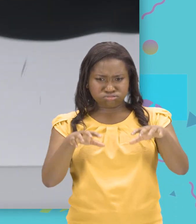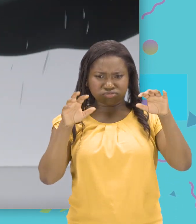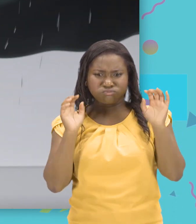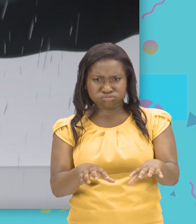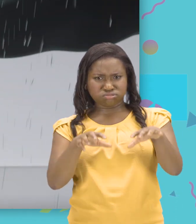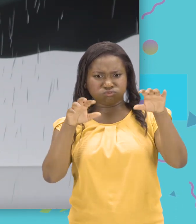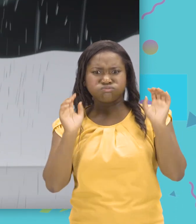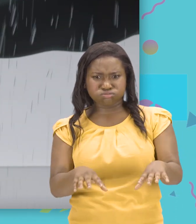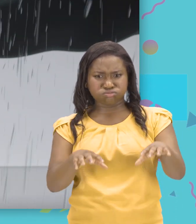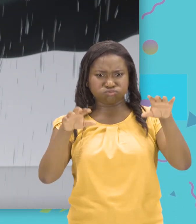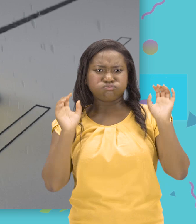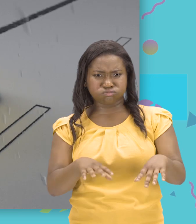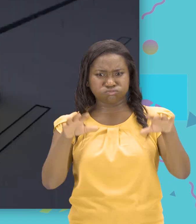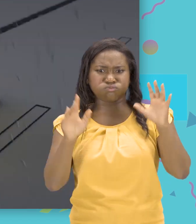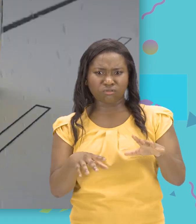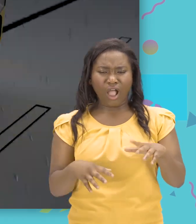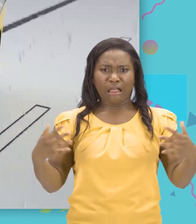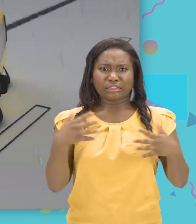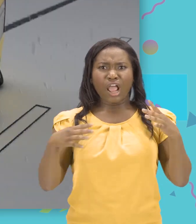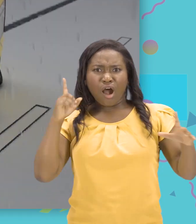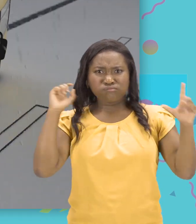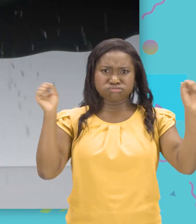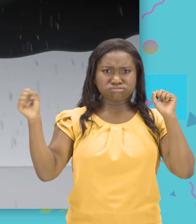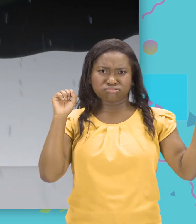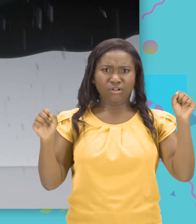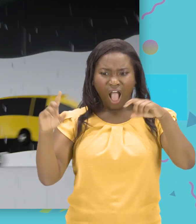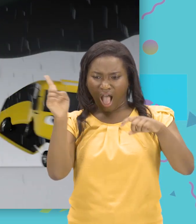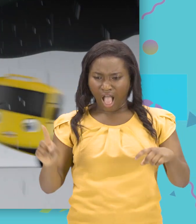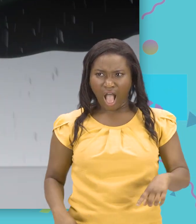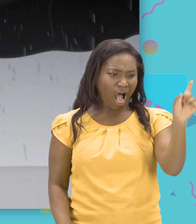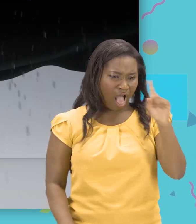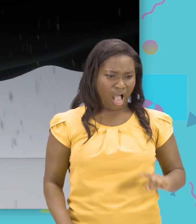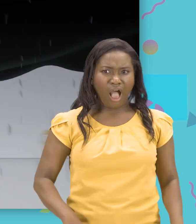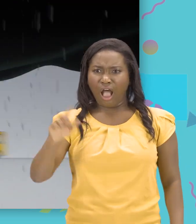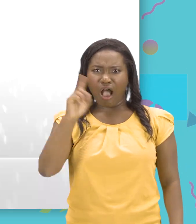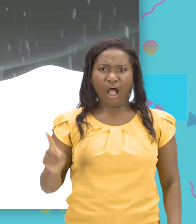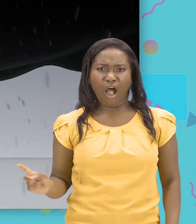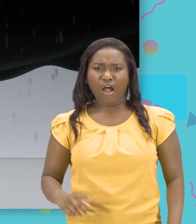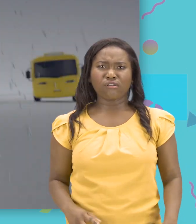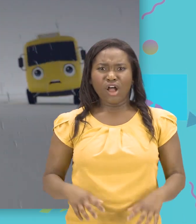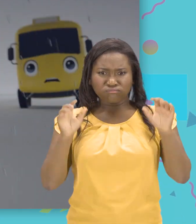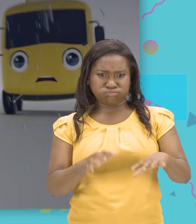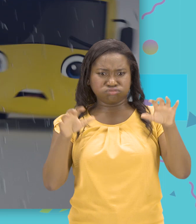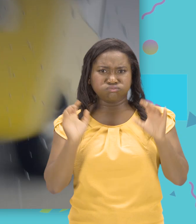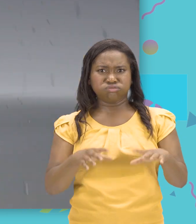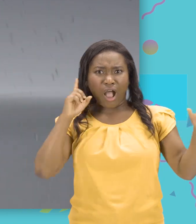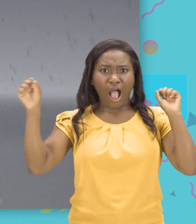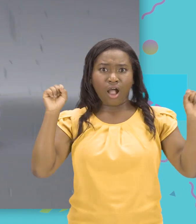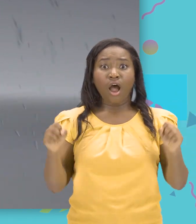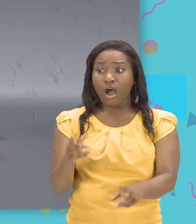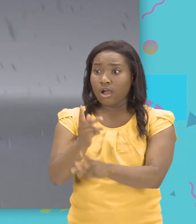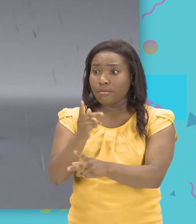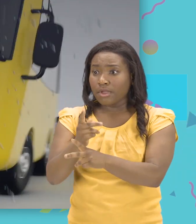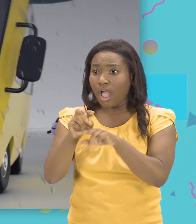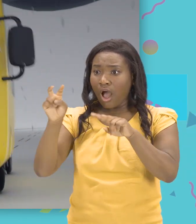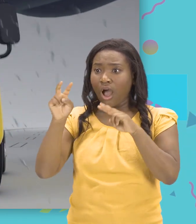Started to rain. And there's some scary thunder and lightning. Uh-oh. It's a thunderstorm. Whoa,